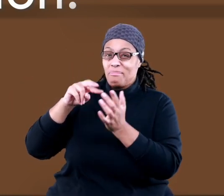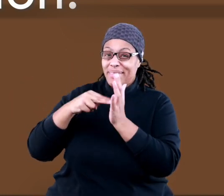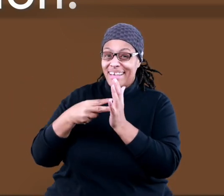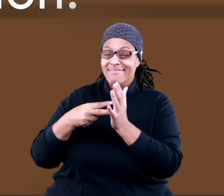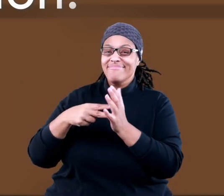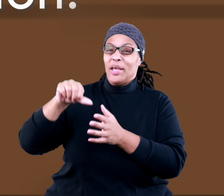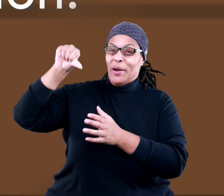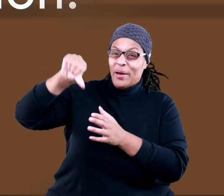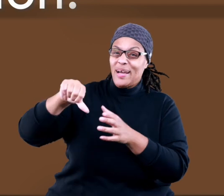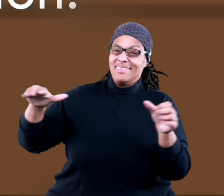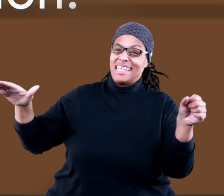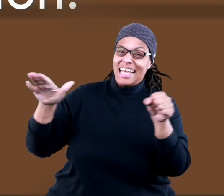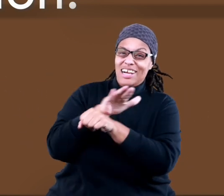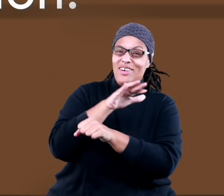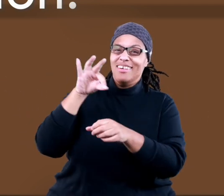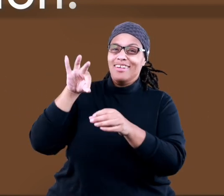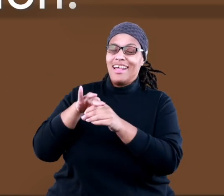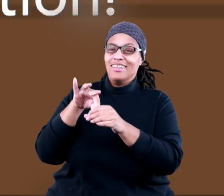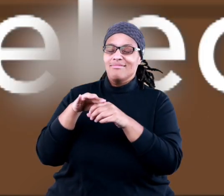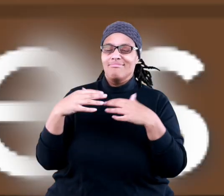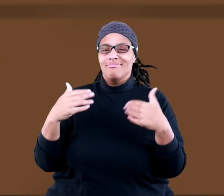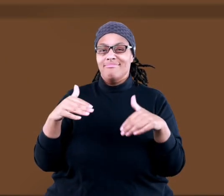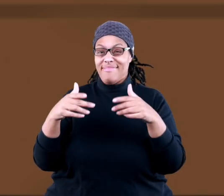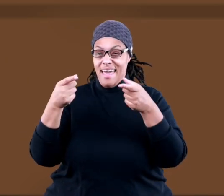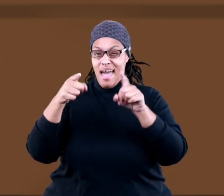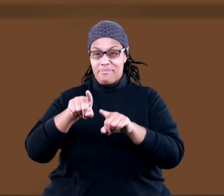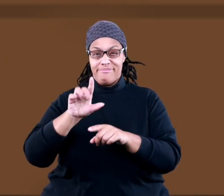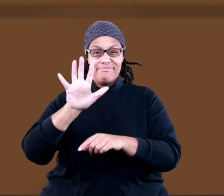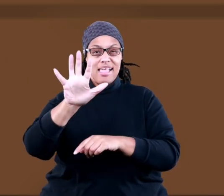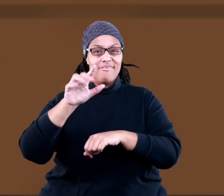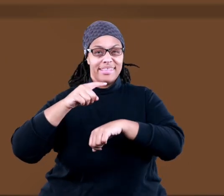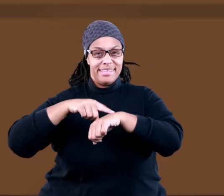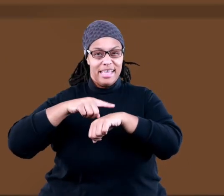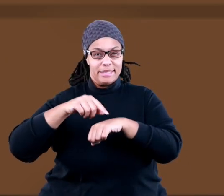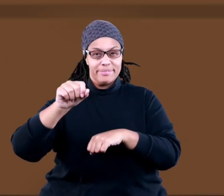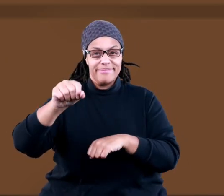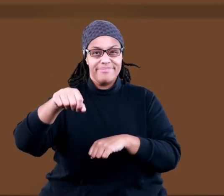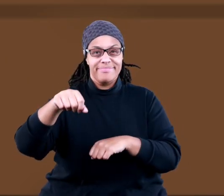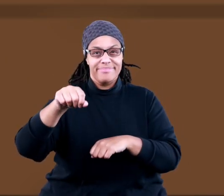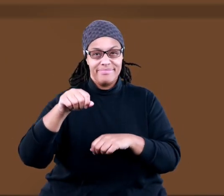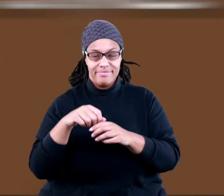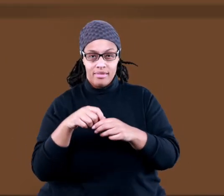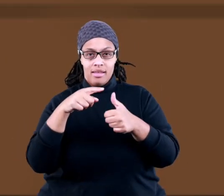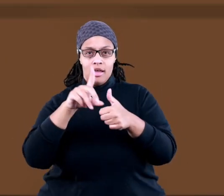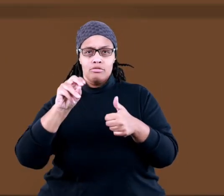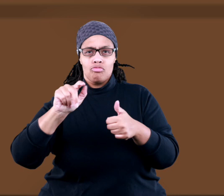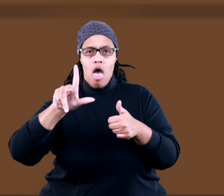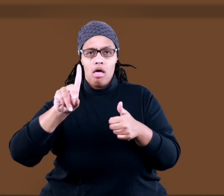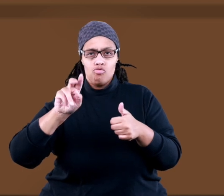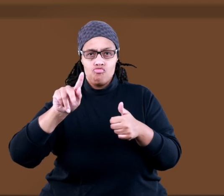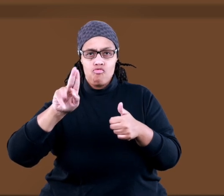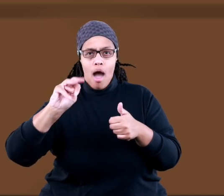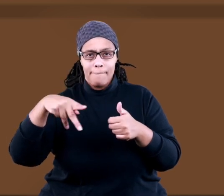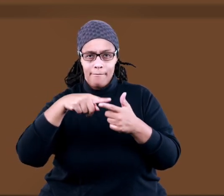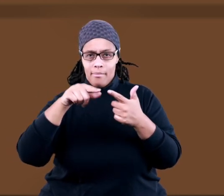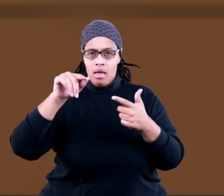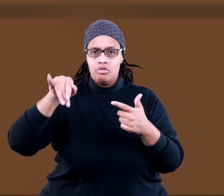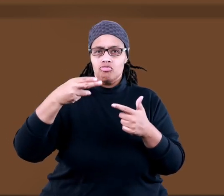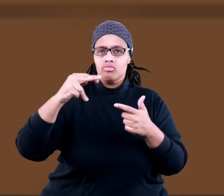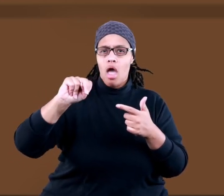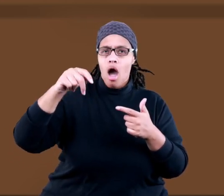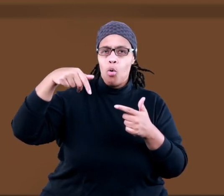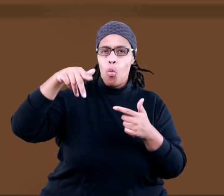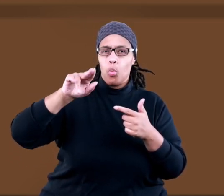and therefore lose the entire election. In fact, it's happened 5 times. Donald Trump, John